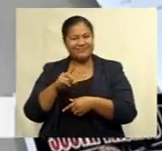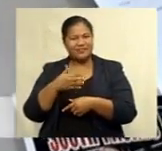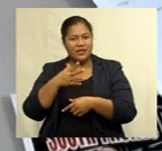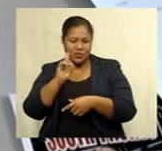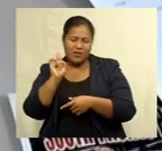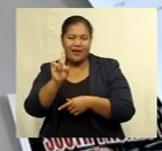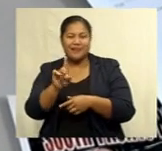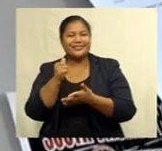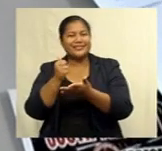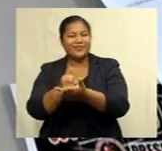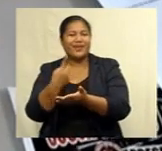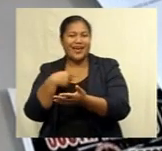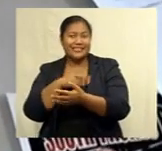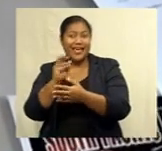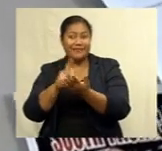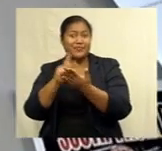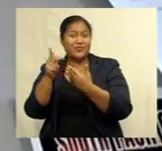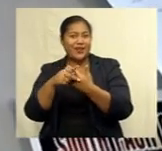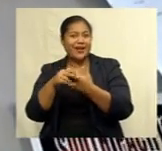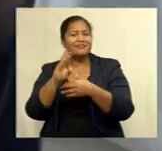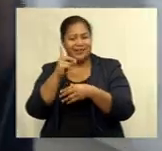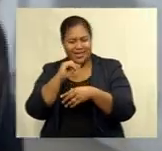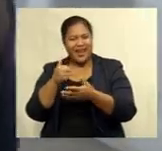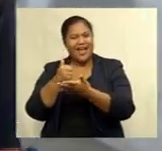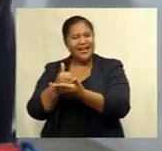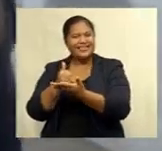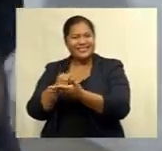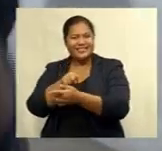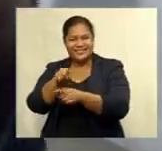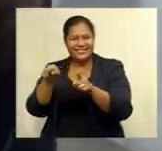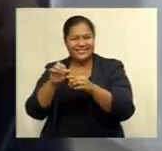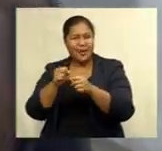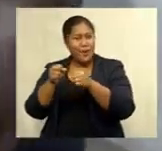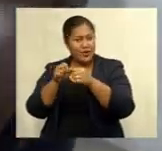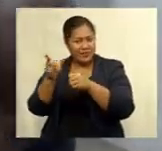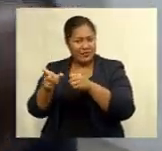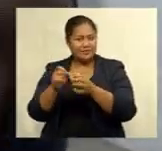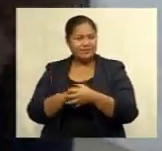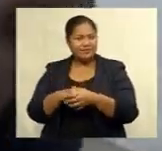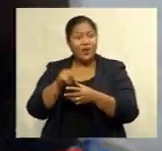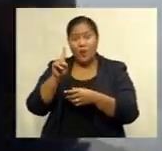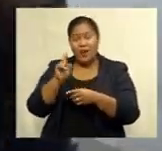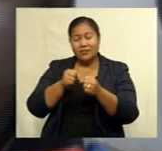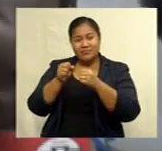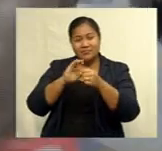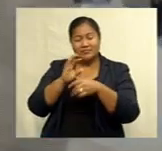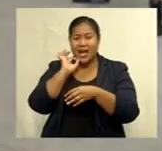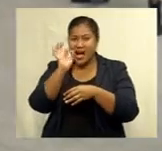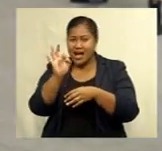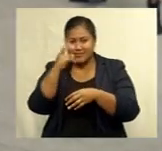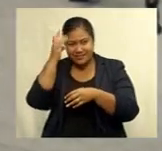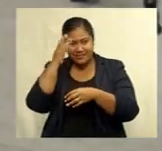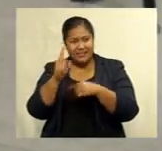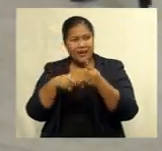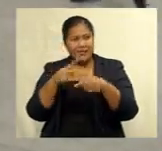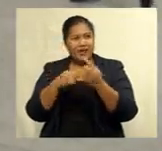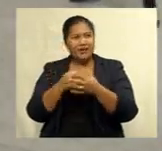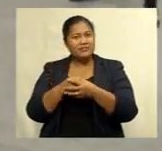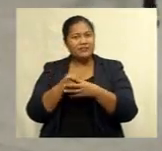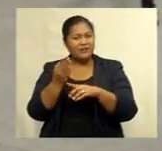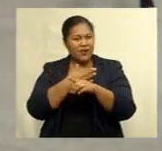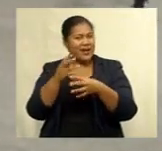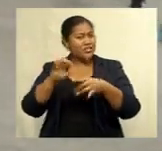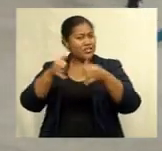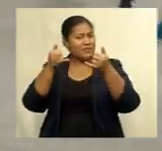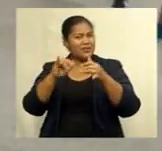in place programs that can assist these boxers. One of the boxers who raised his concern is former welterweight champion